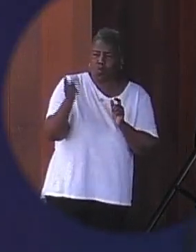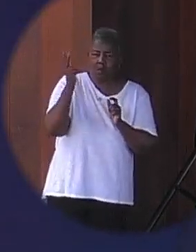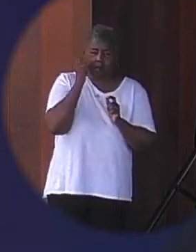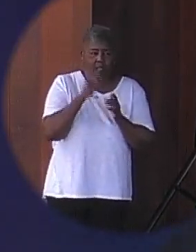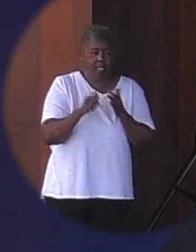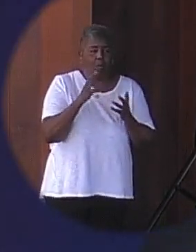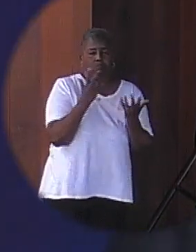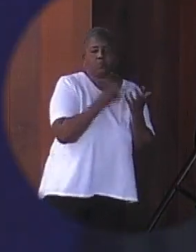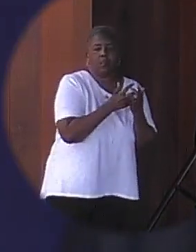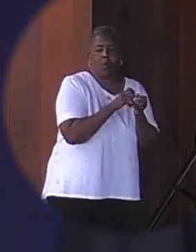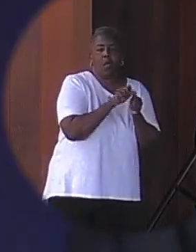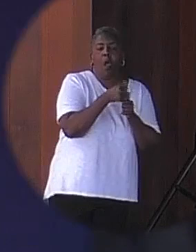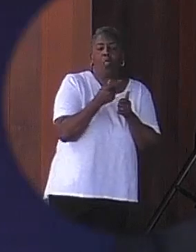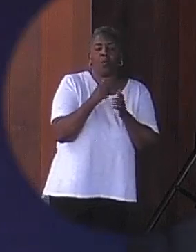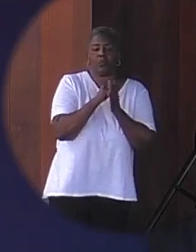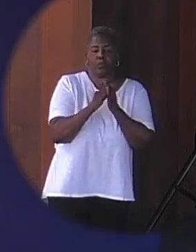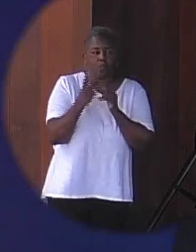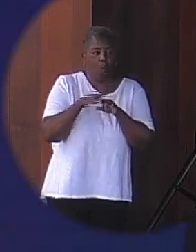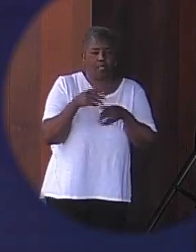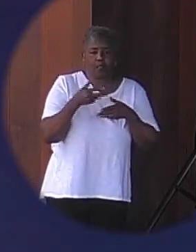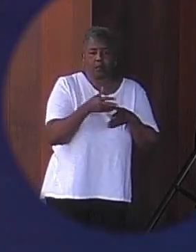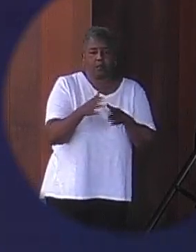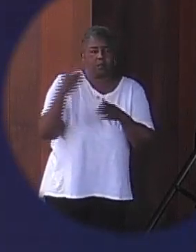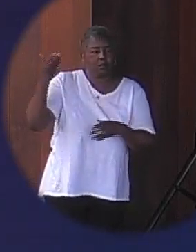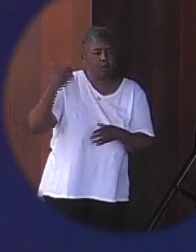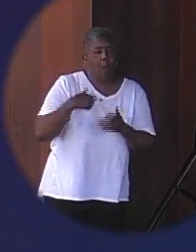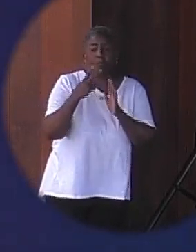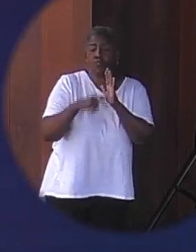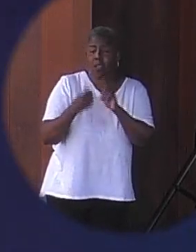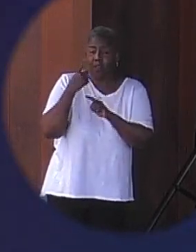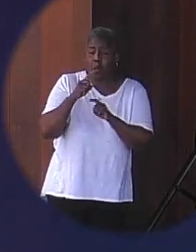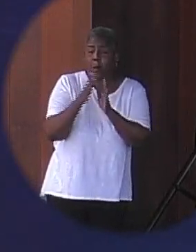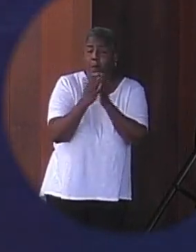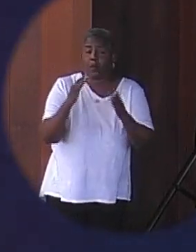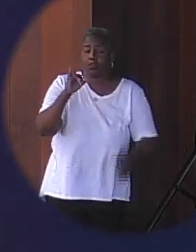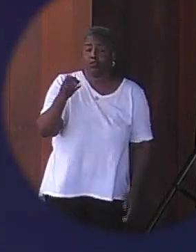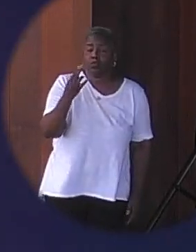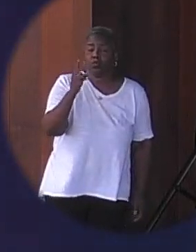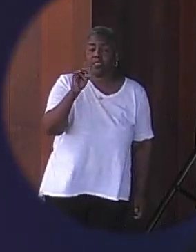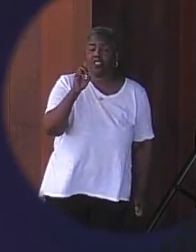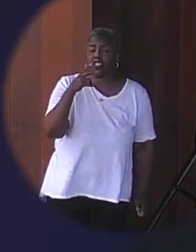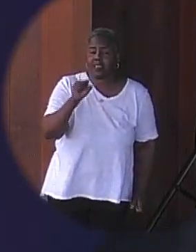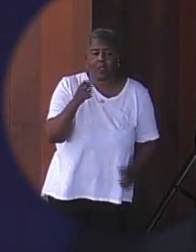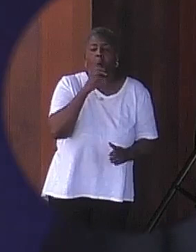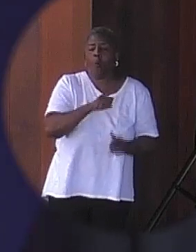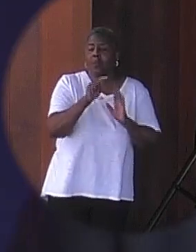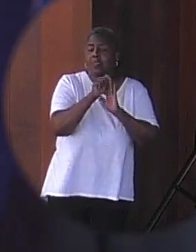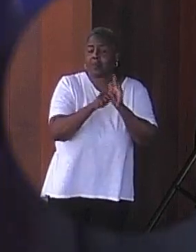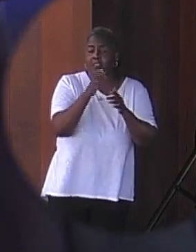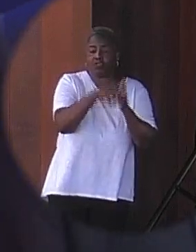then complement with a few others along this journey. I want to read in your hearing from the book of Judges in the Old Testament, chapter